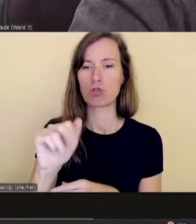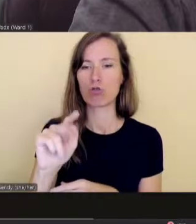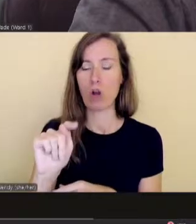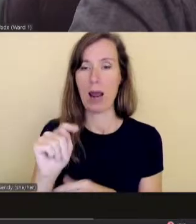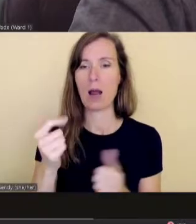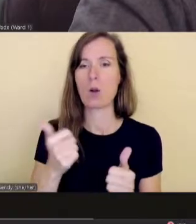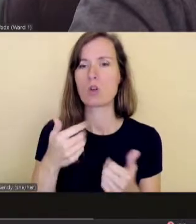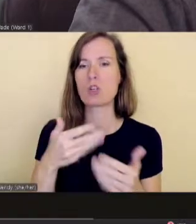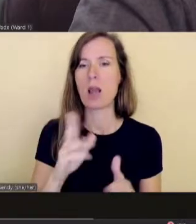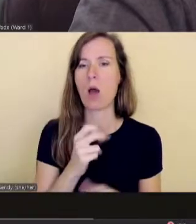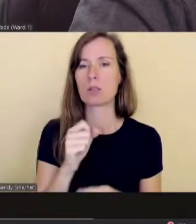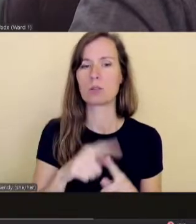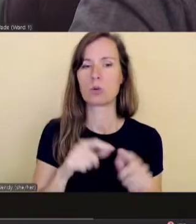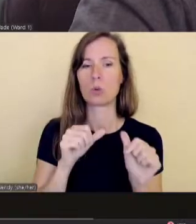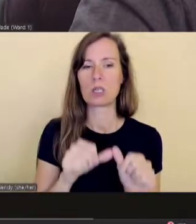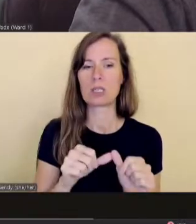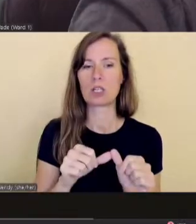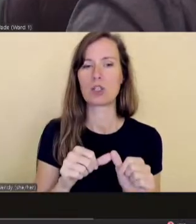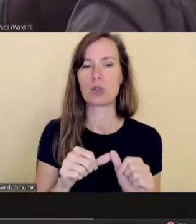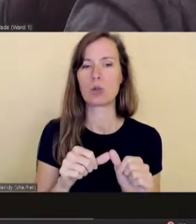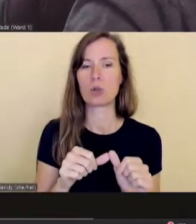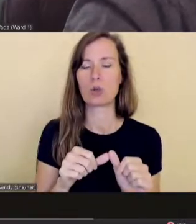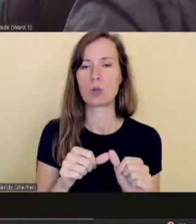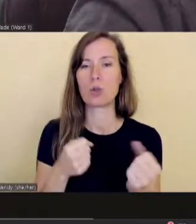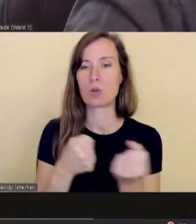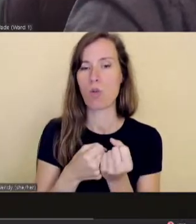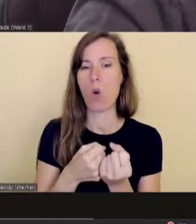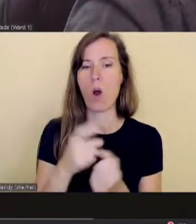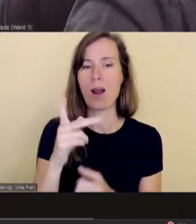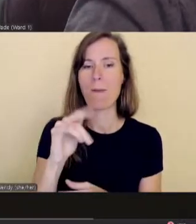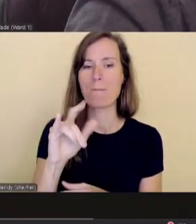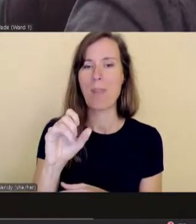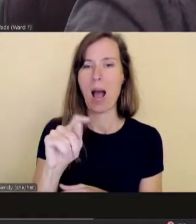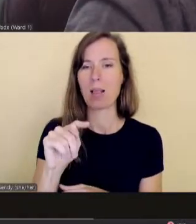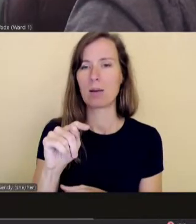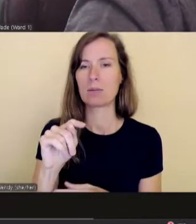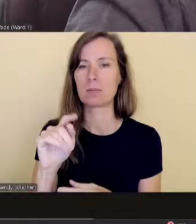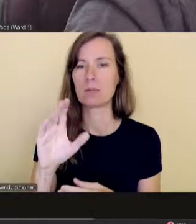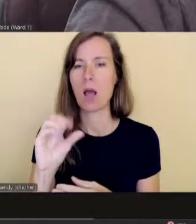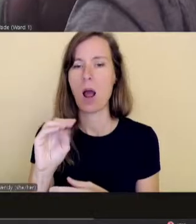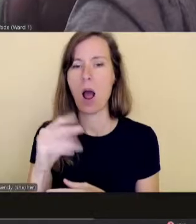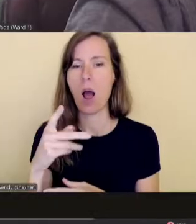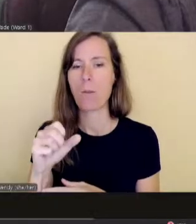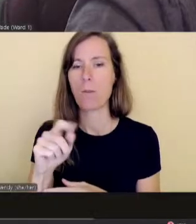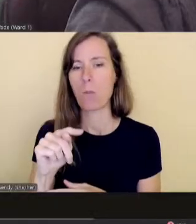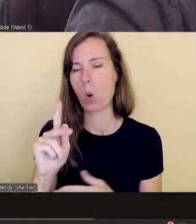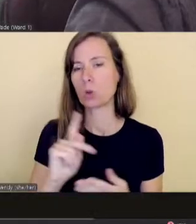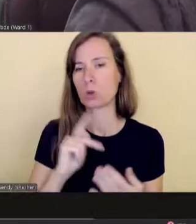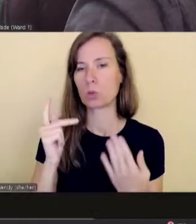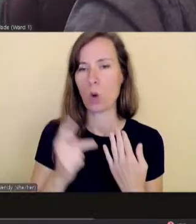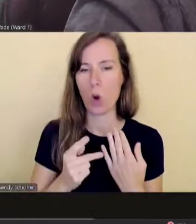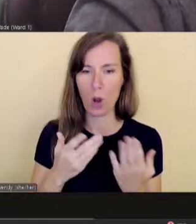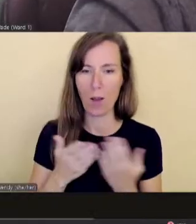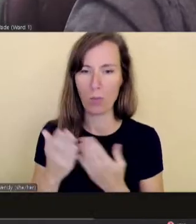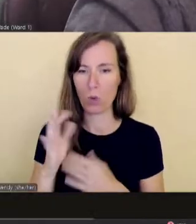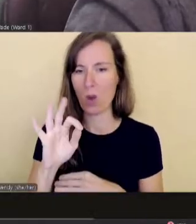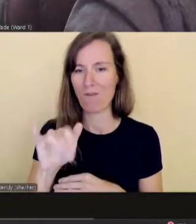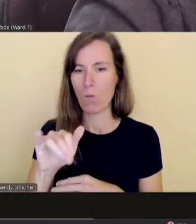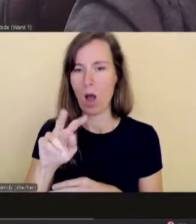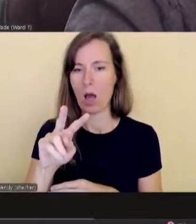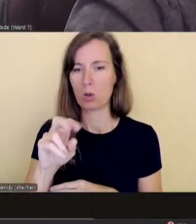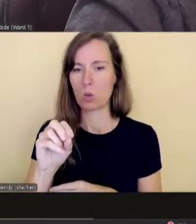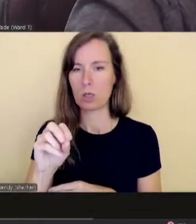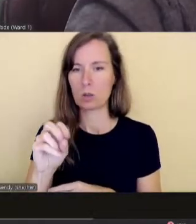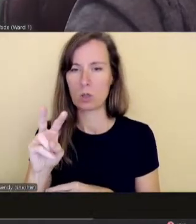funding the pilot compost program through FYI 26. We expect to receive a response in